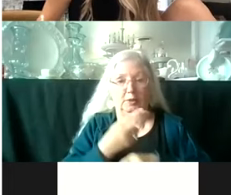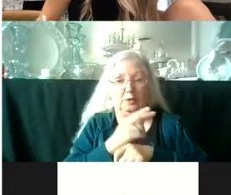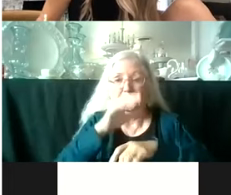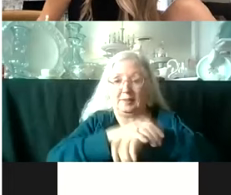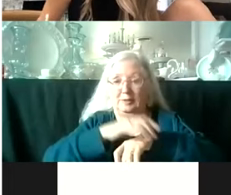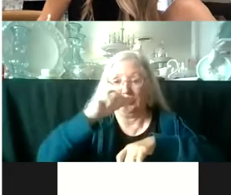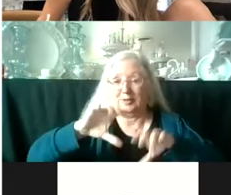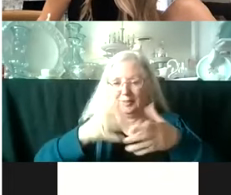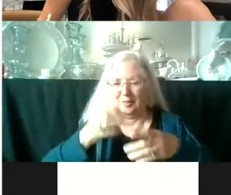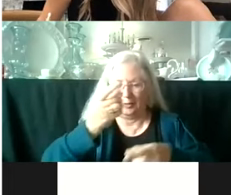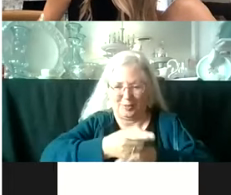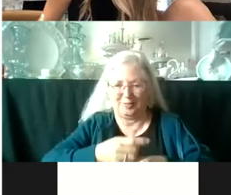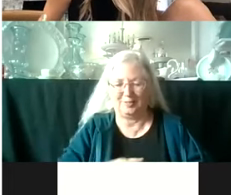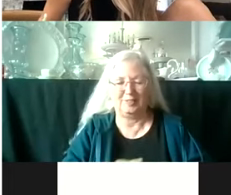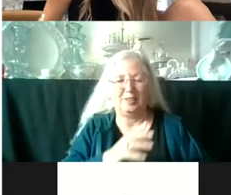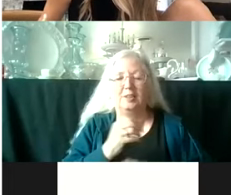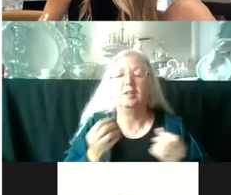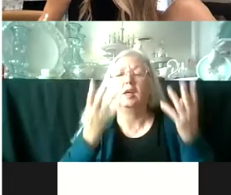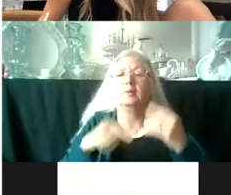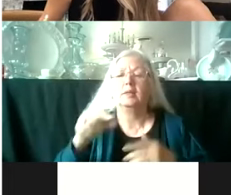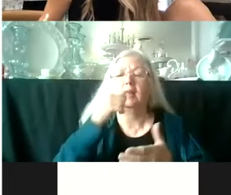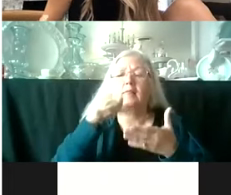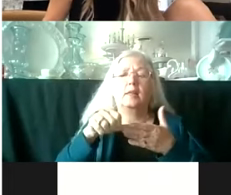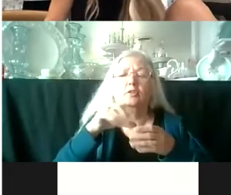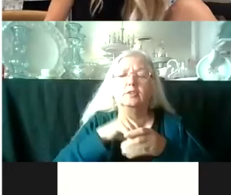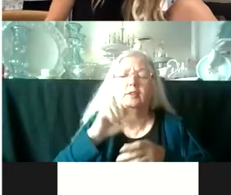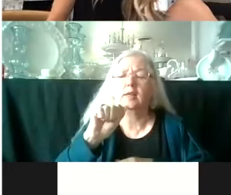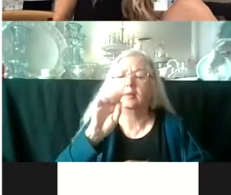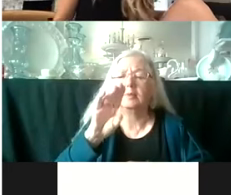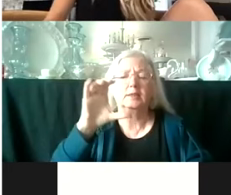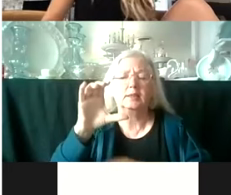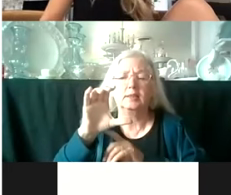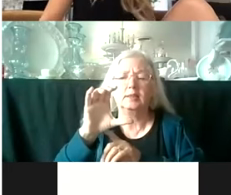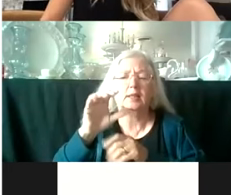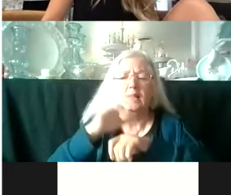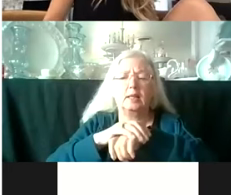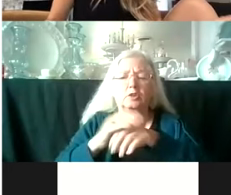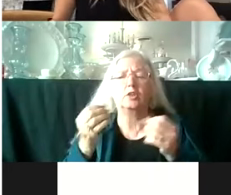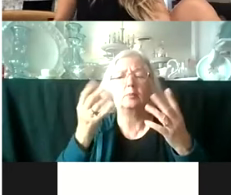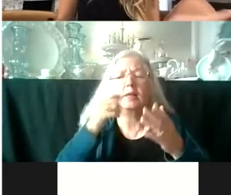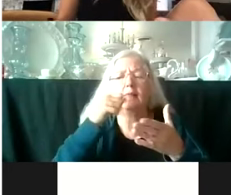class. And how many letters are there in the alphabet of English?